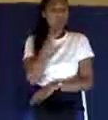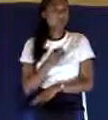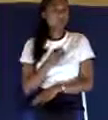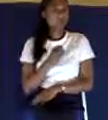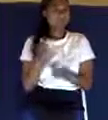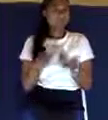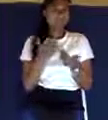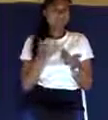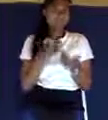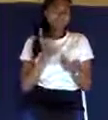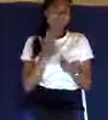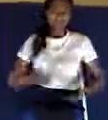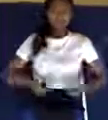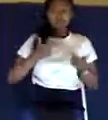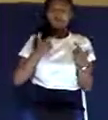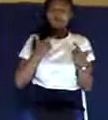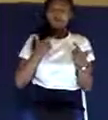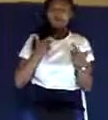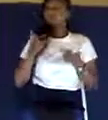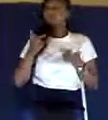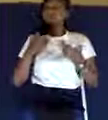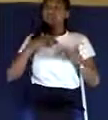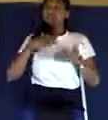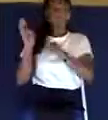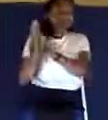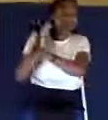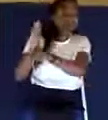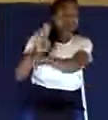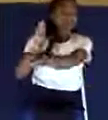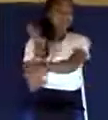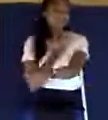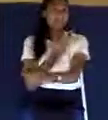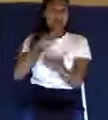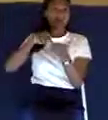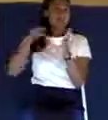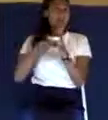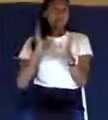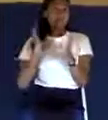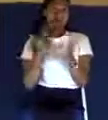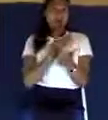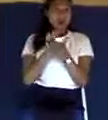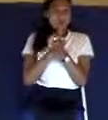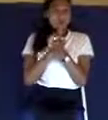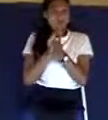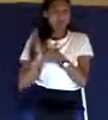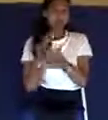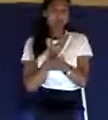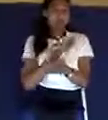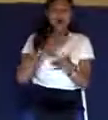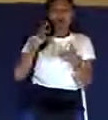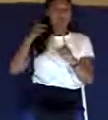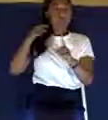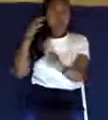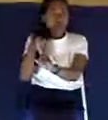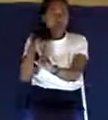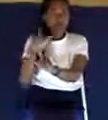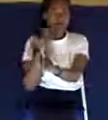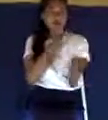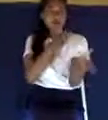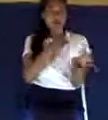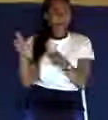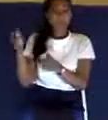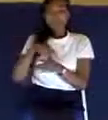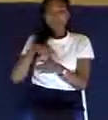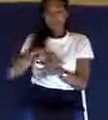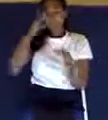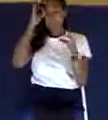very easy in this life to get so caught up with our purpose, our mission, our things that we want to do, that